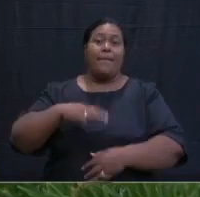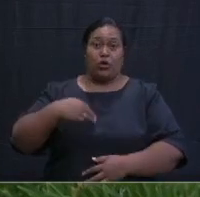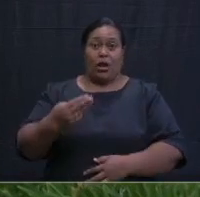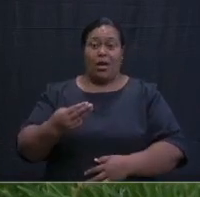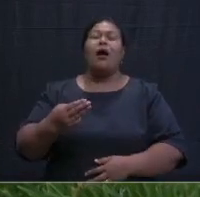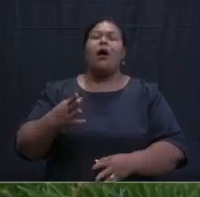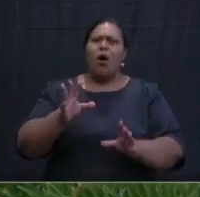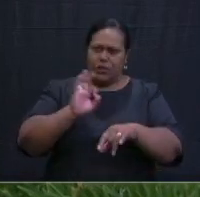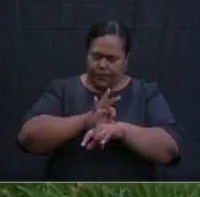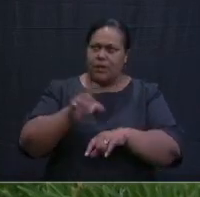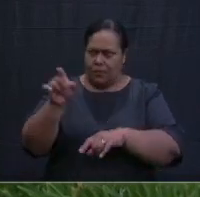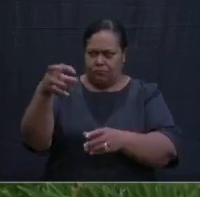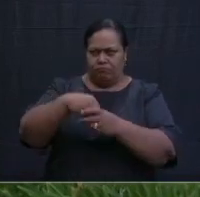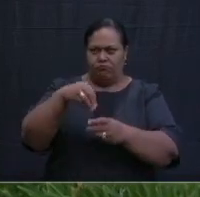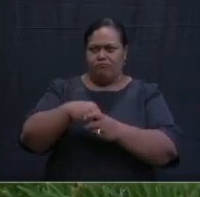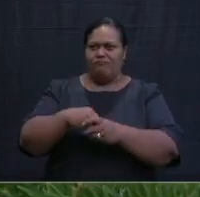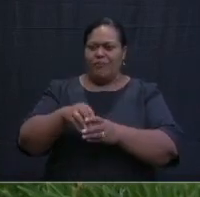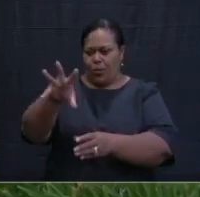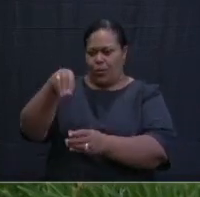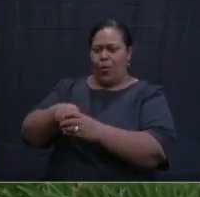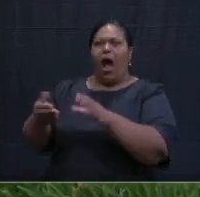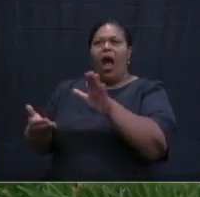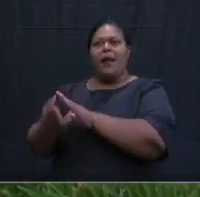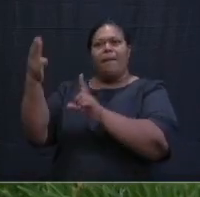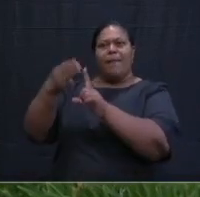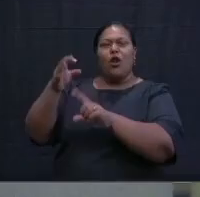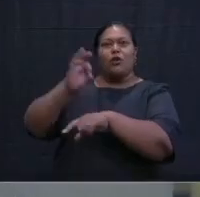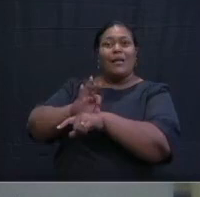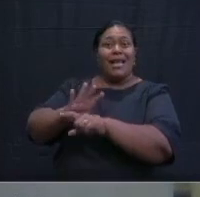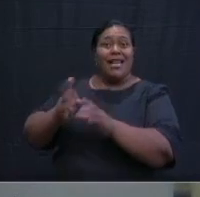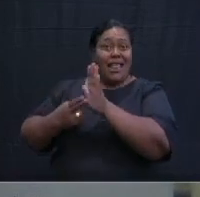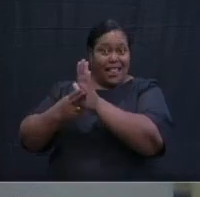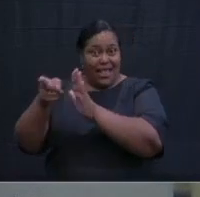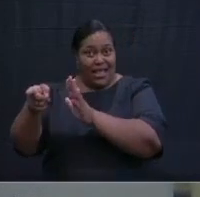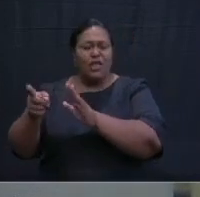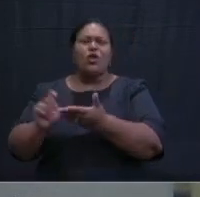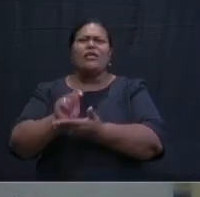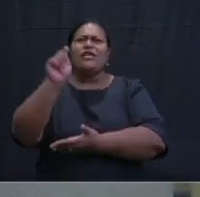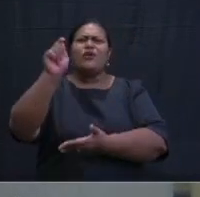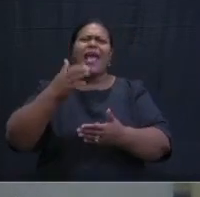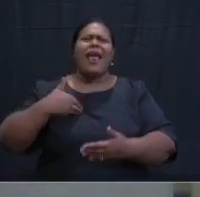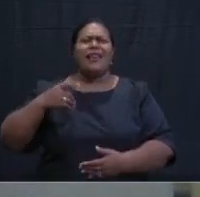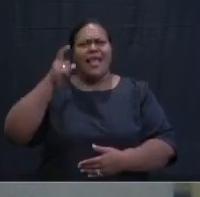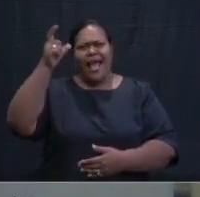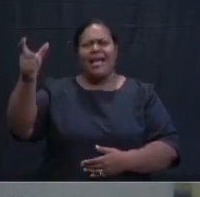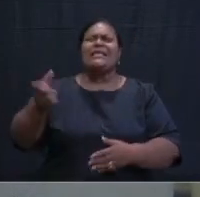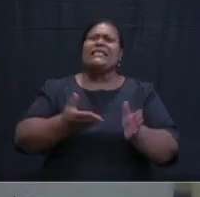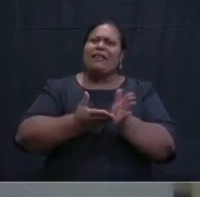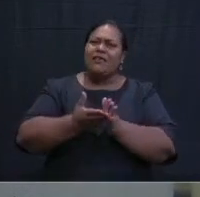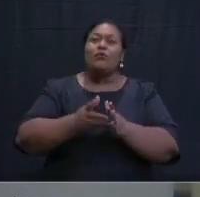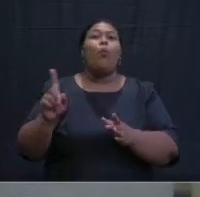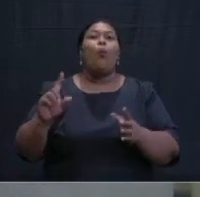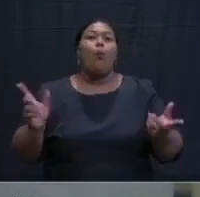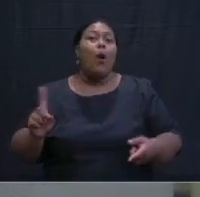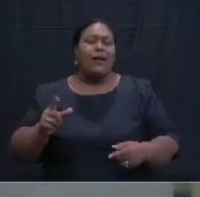also become another Aspen medical branch where tertiary care services such as surgical operations are carried